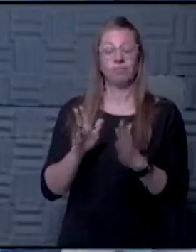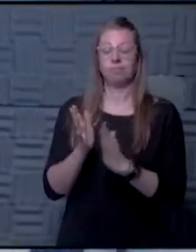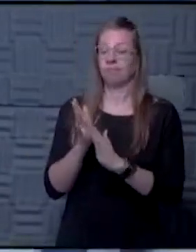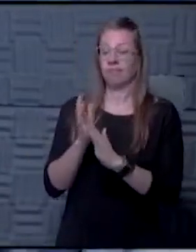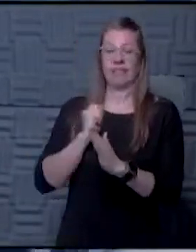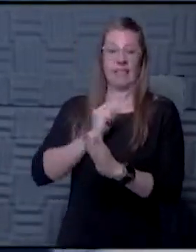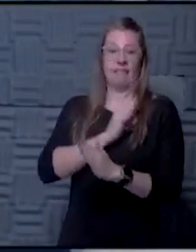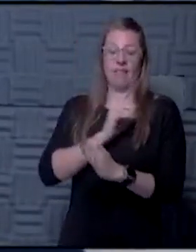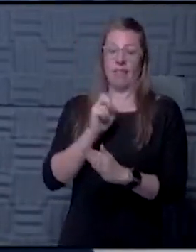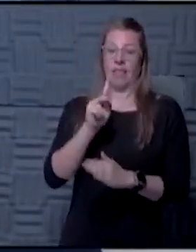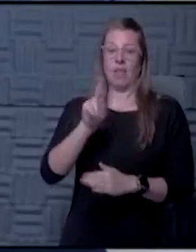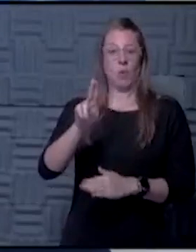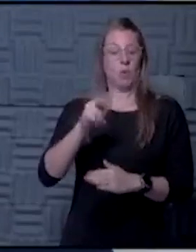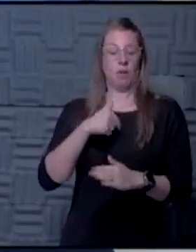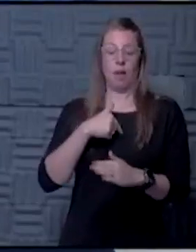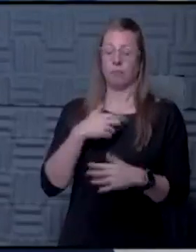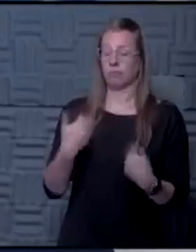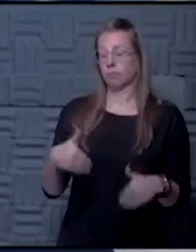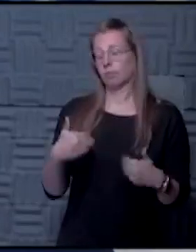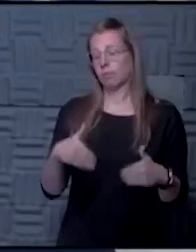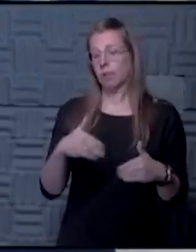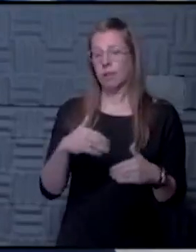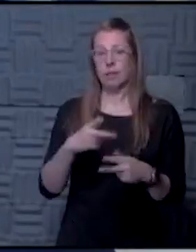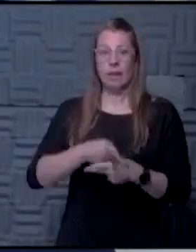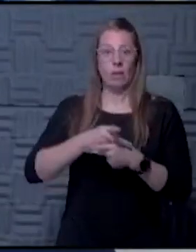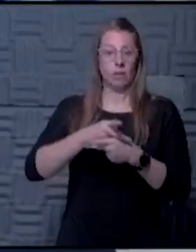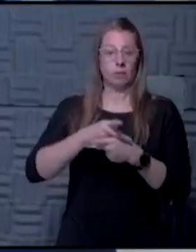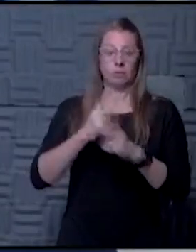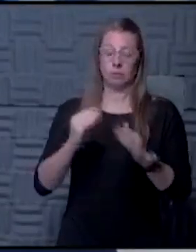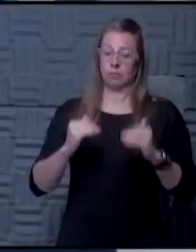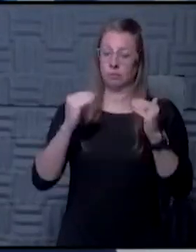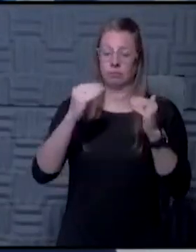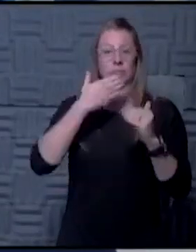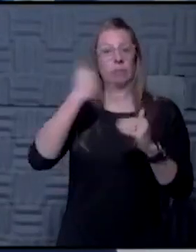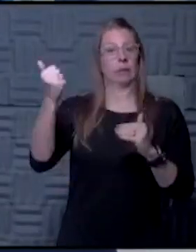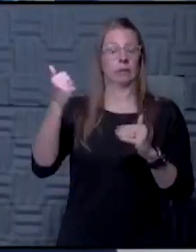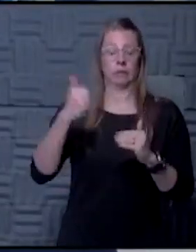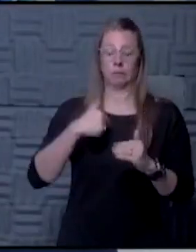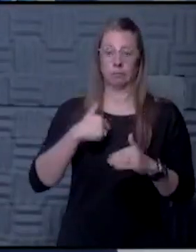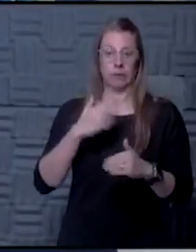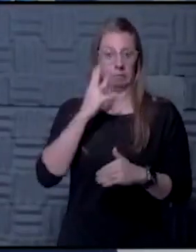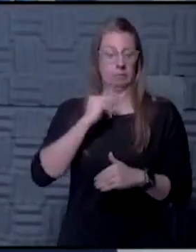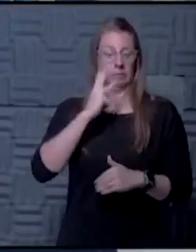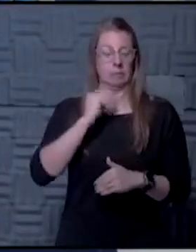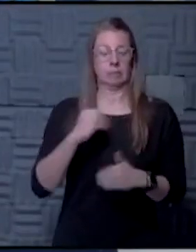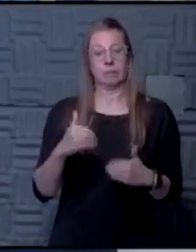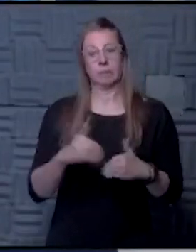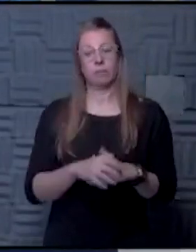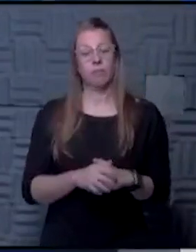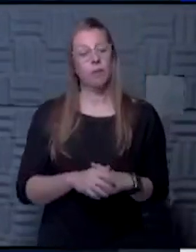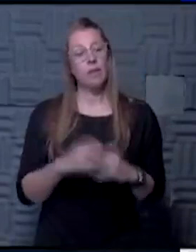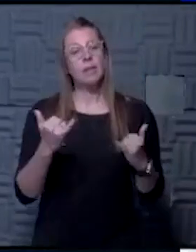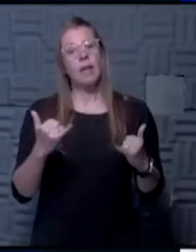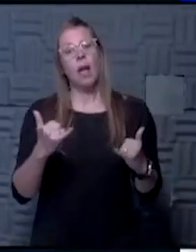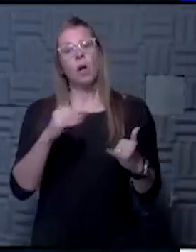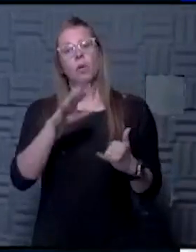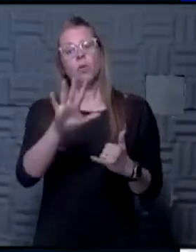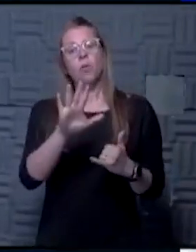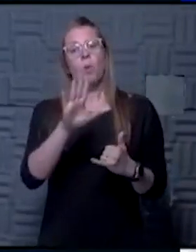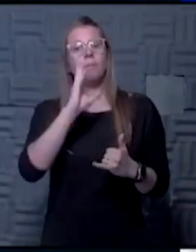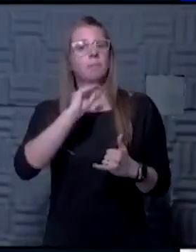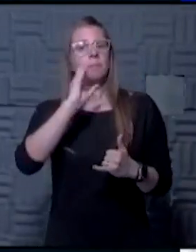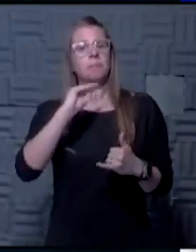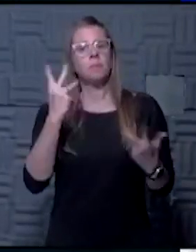everywhere at KU. I couldn't have had better care. That's great. So where are you now in your journey,